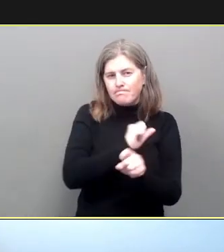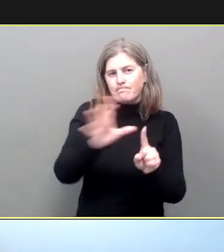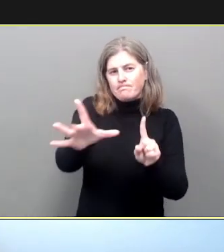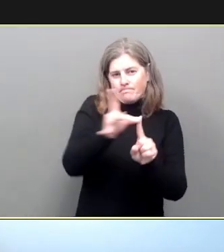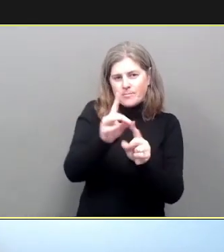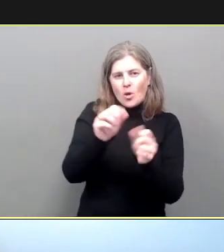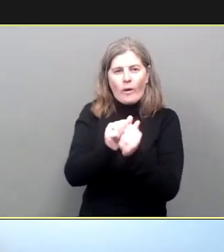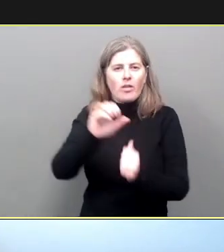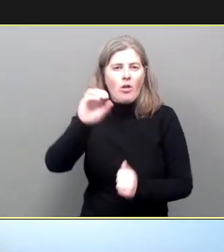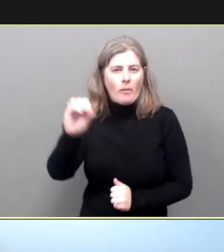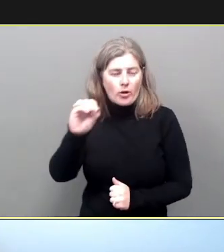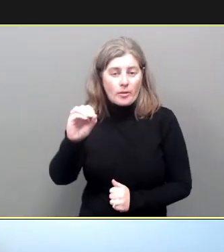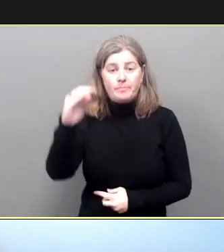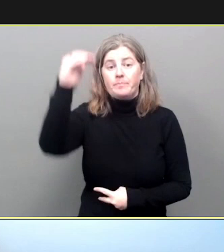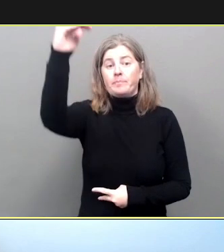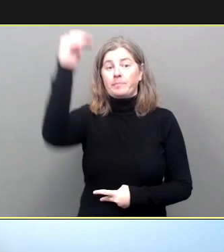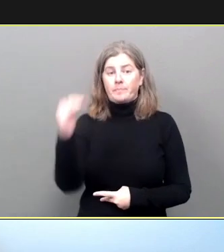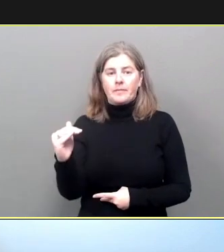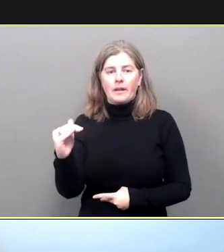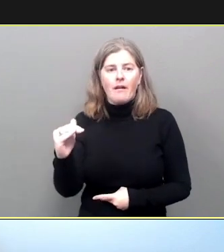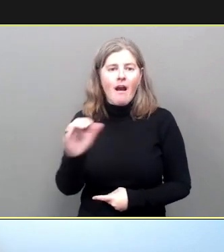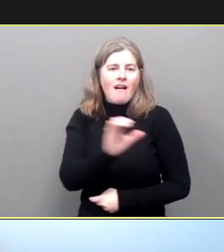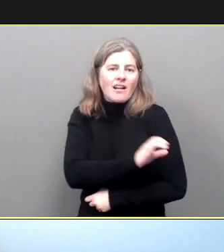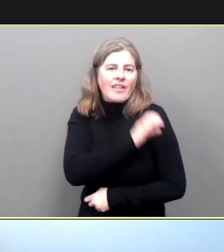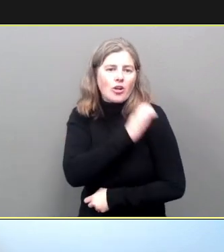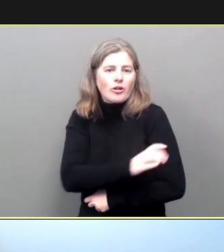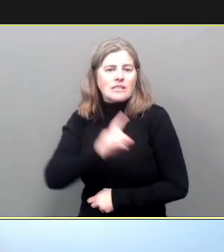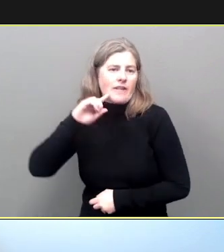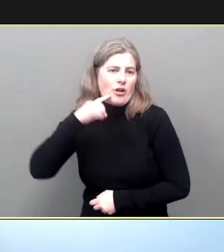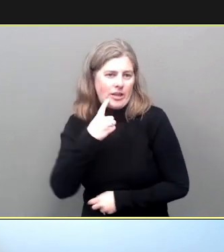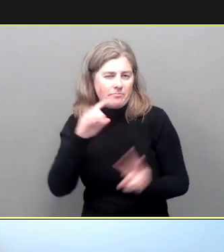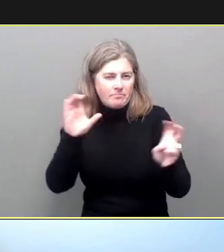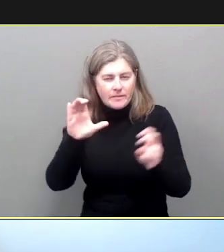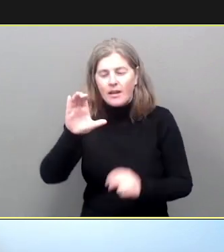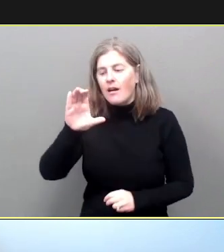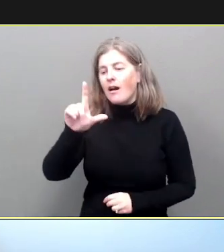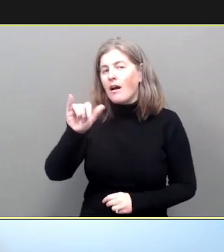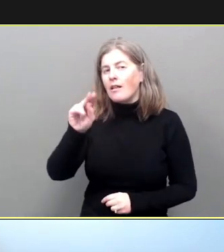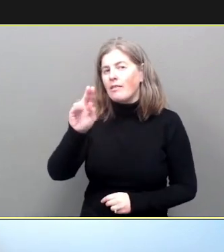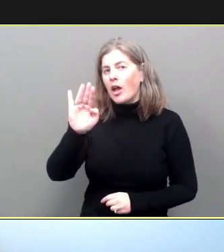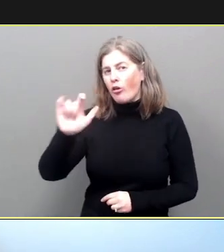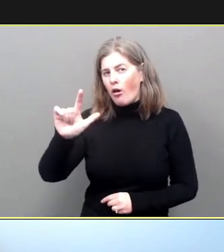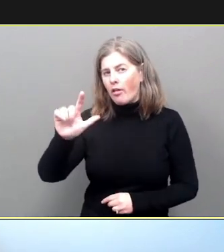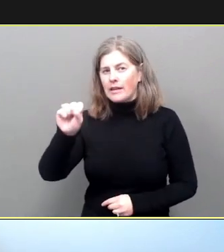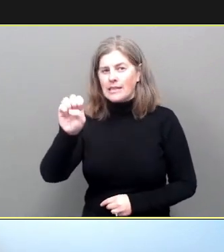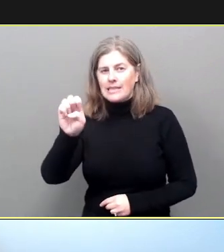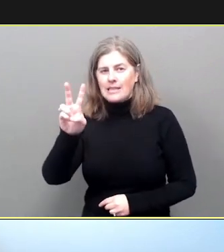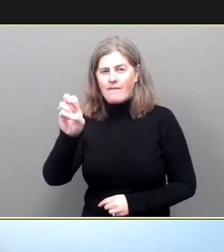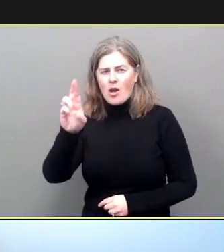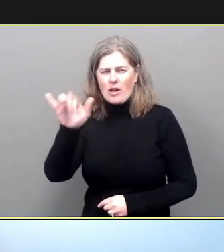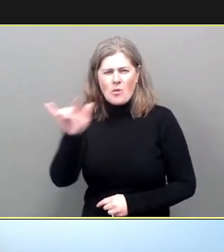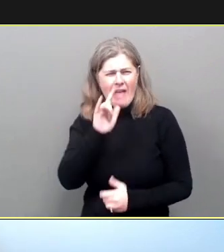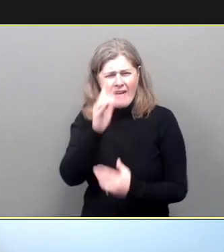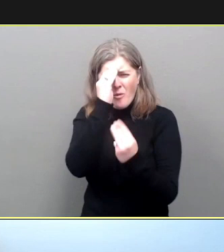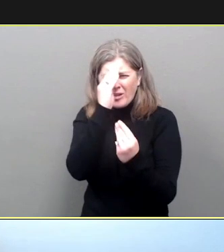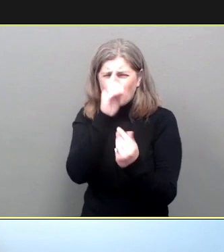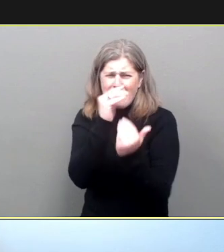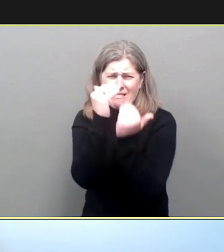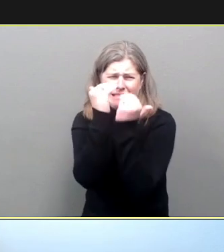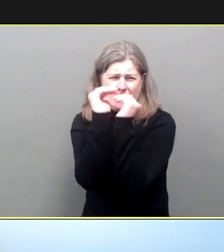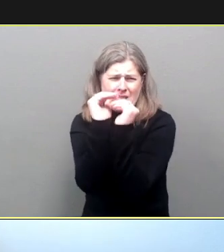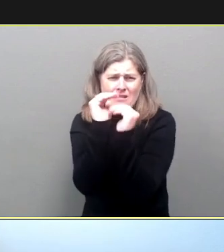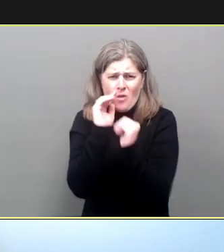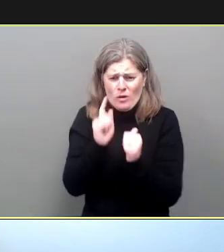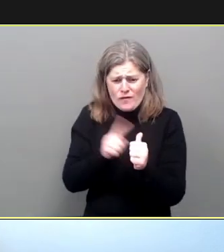clinical severity. So data on clinical severity really remains limited. The initial cases in the